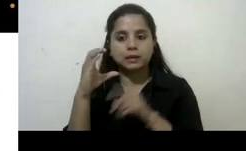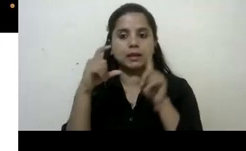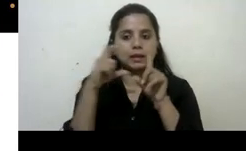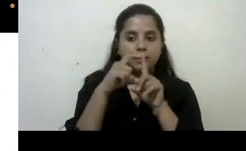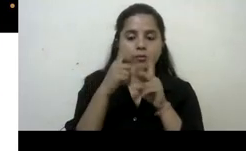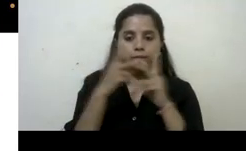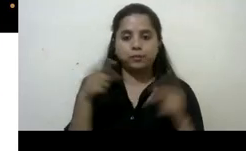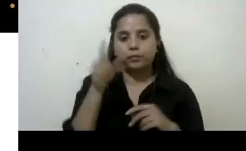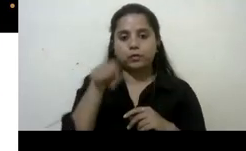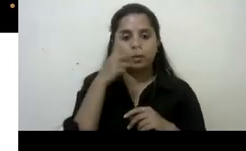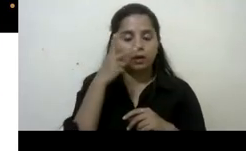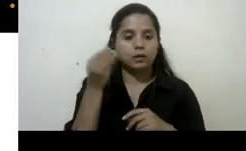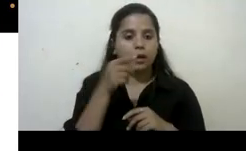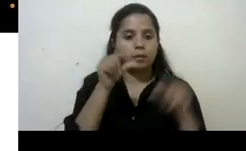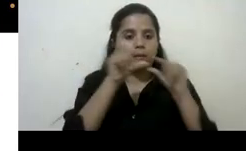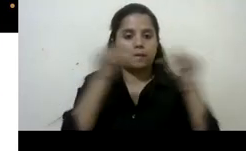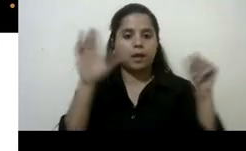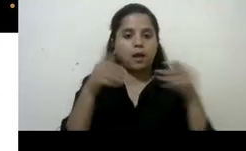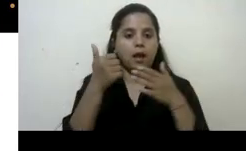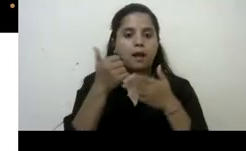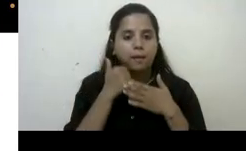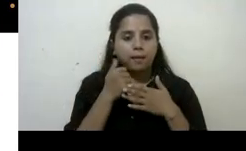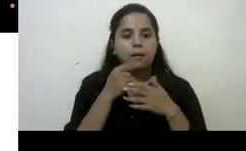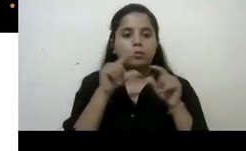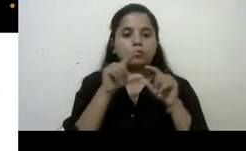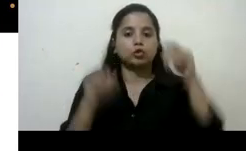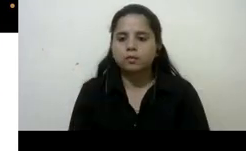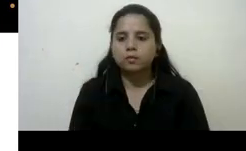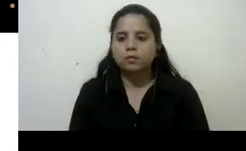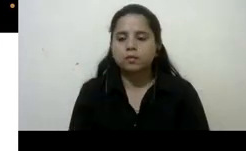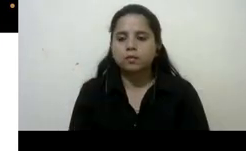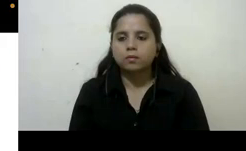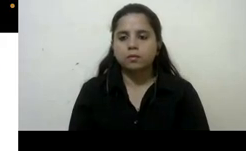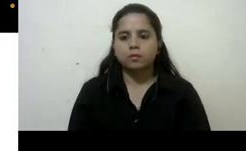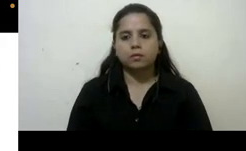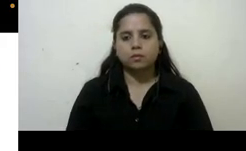you can see some help box given in the top of the box.